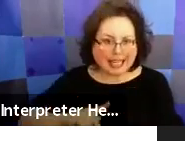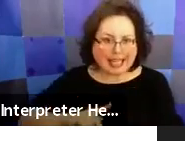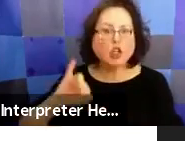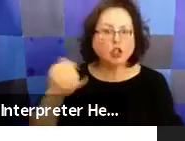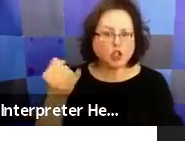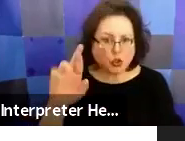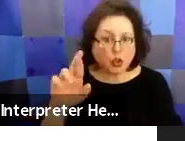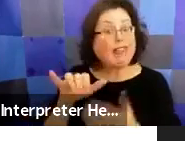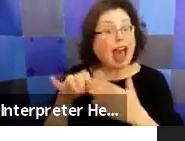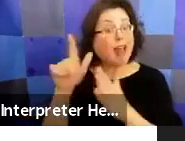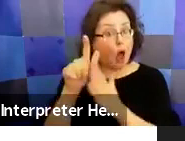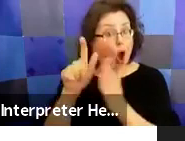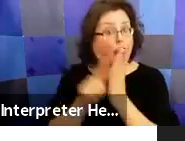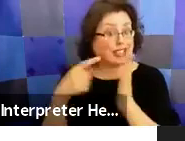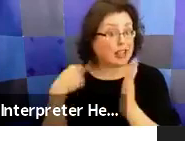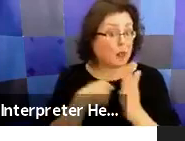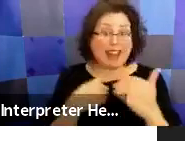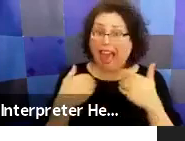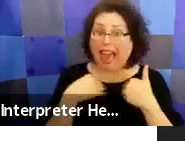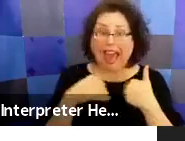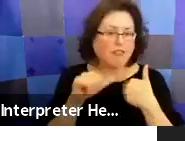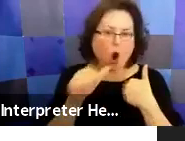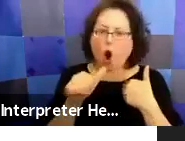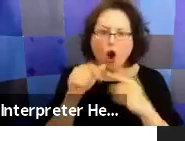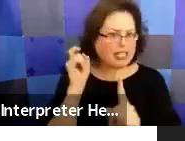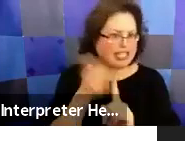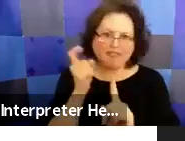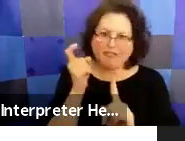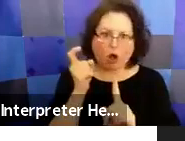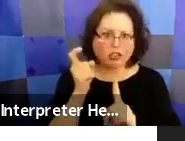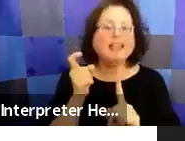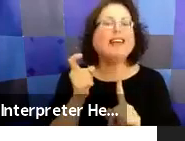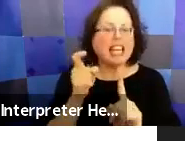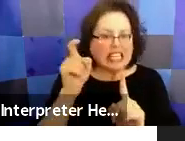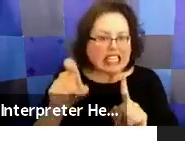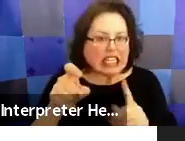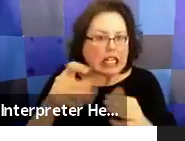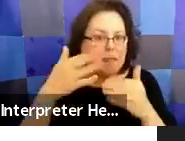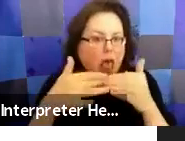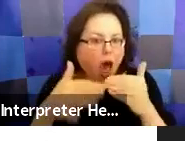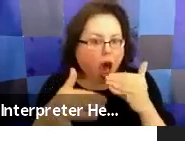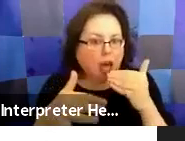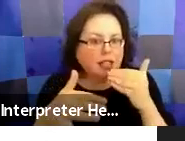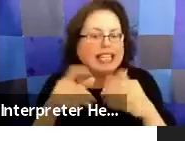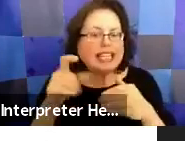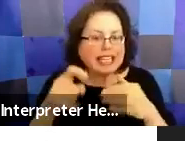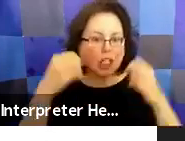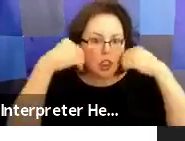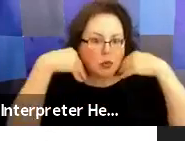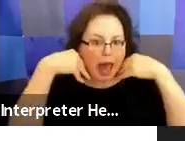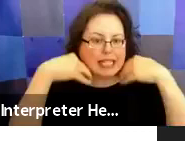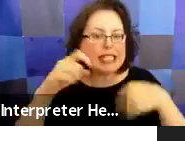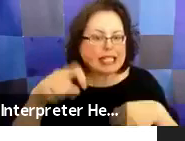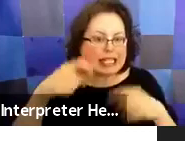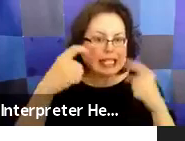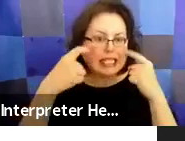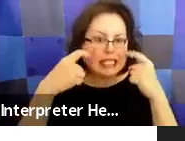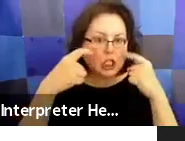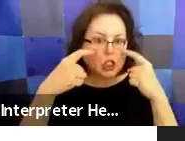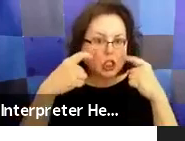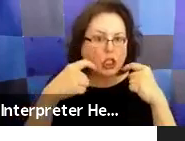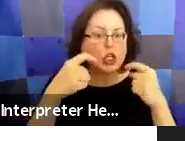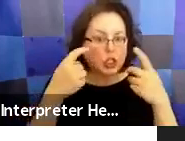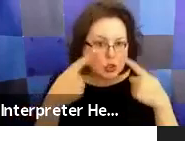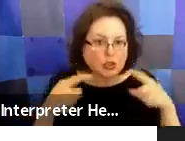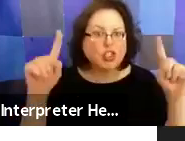have aren't by default. It took blood and sweat and tears in order to achieve these laws. And what